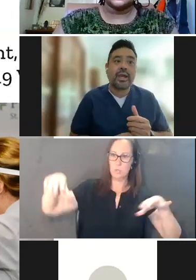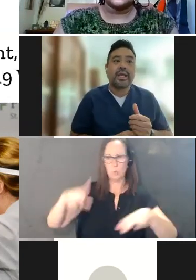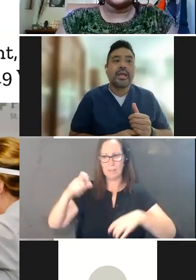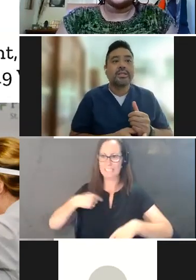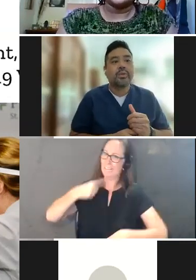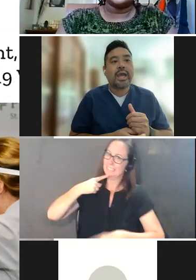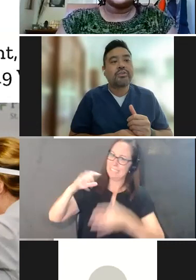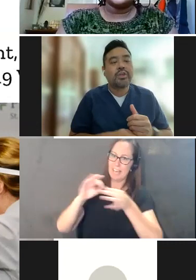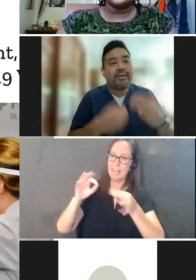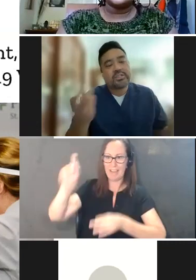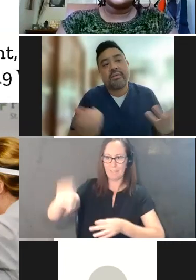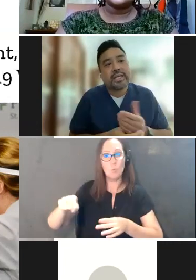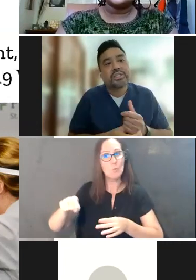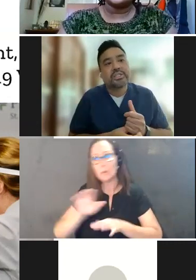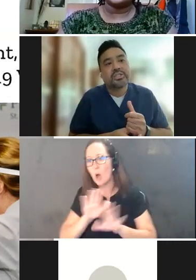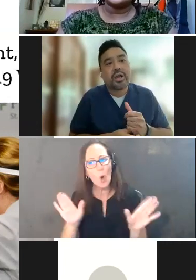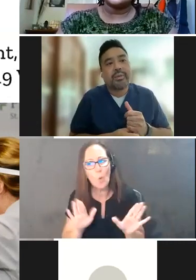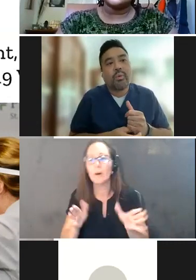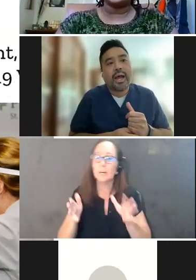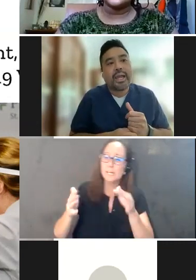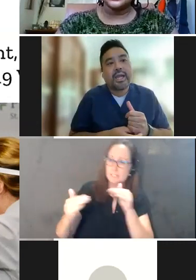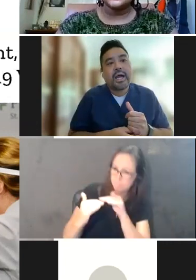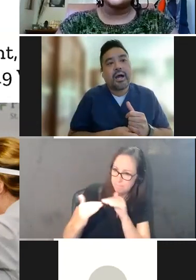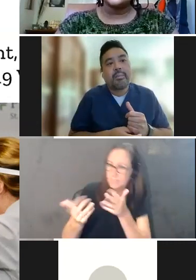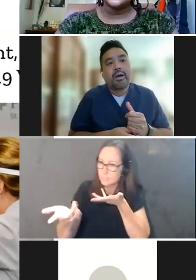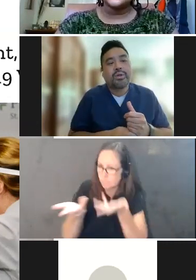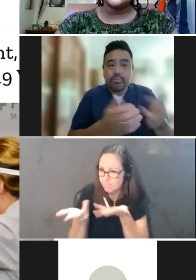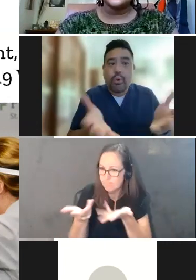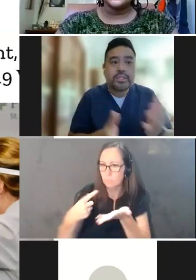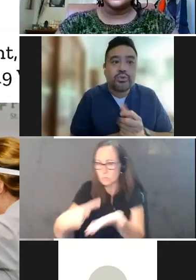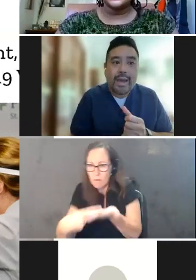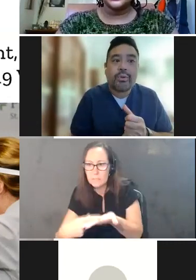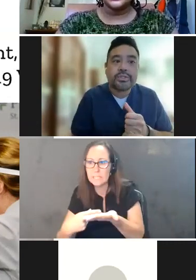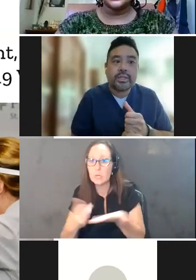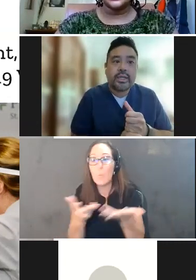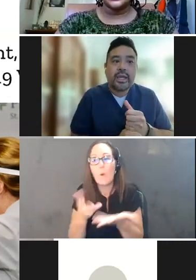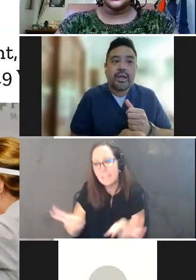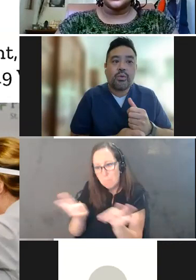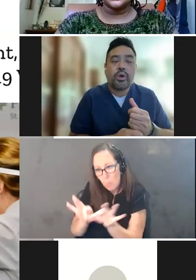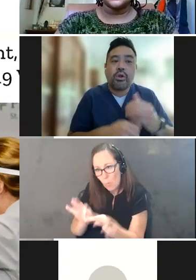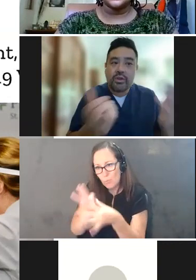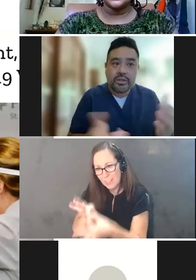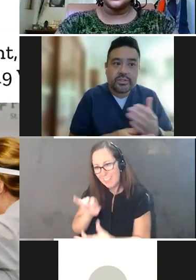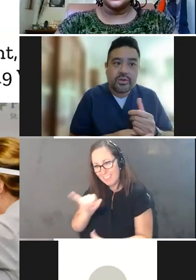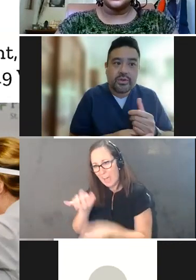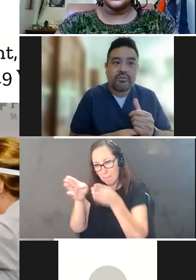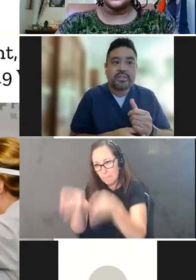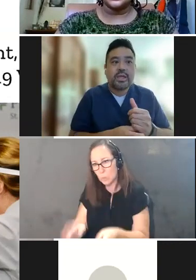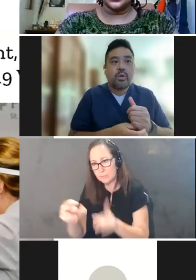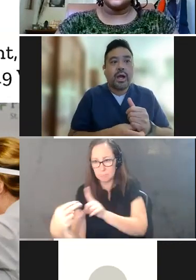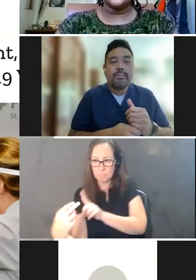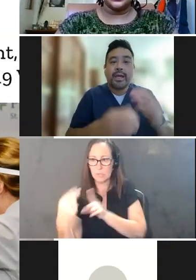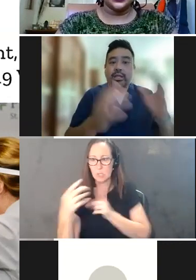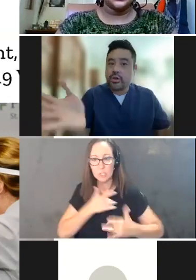so, right? Is we have to have these conversations and talk about why, what's important to that person. And what are their concerns? And if